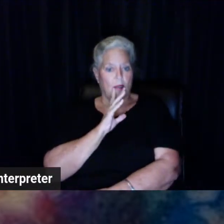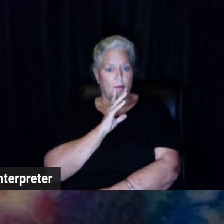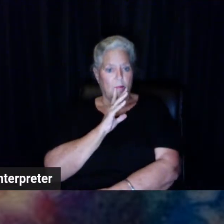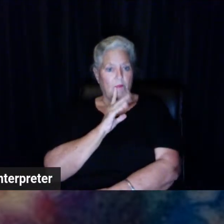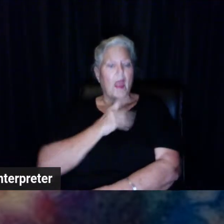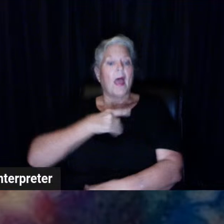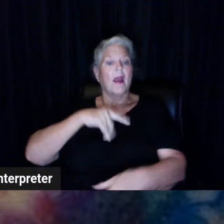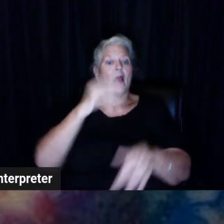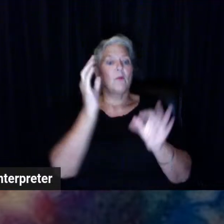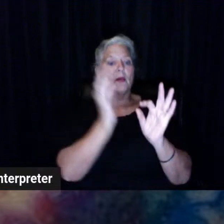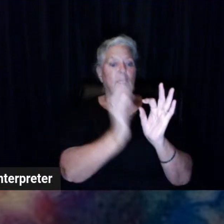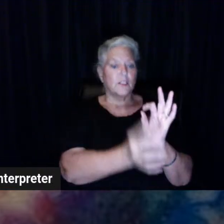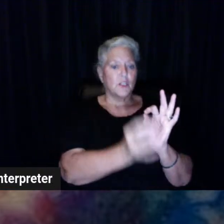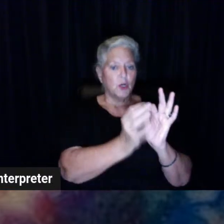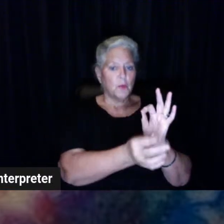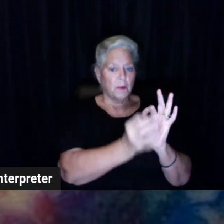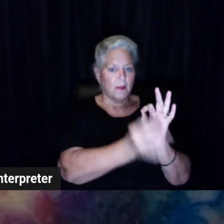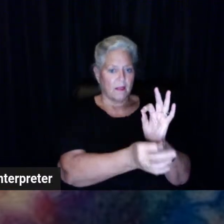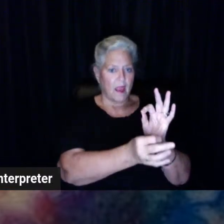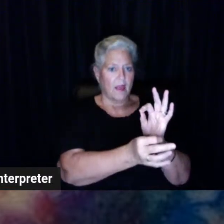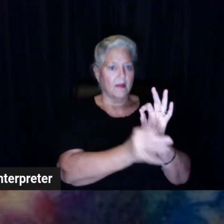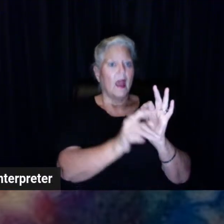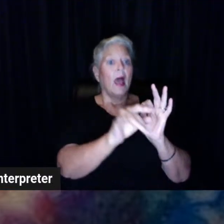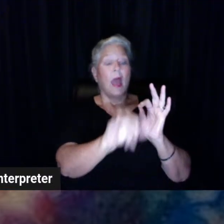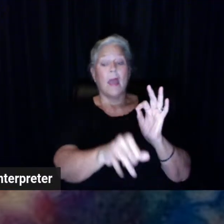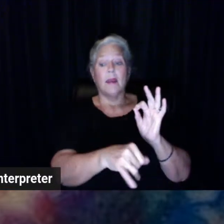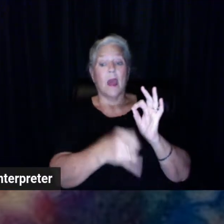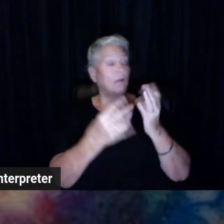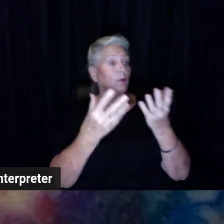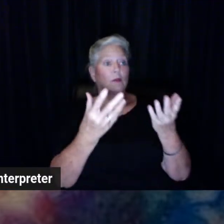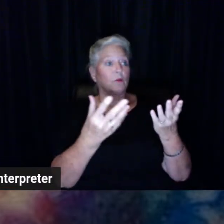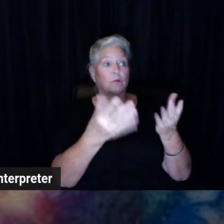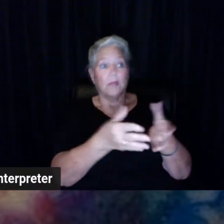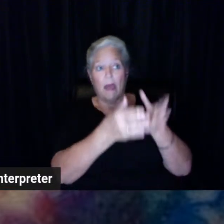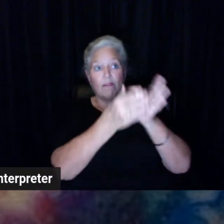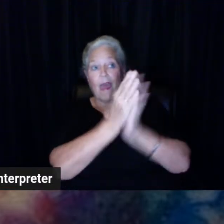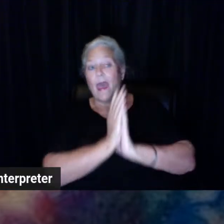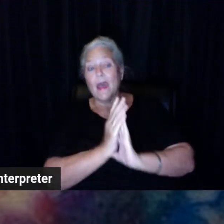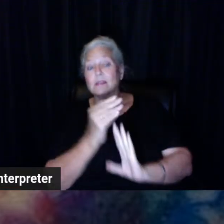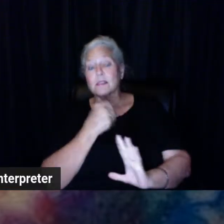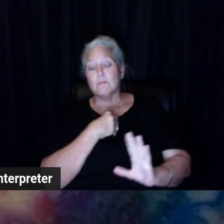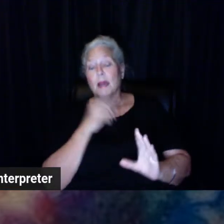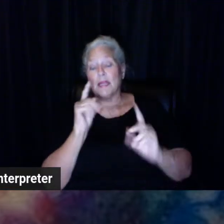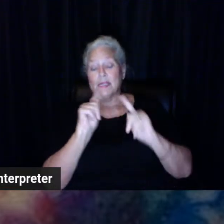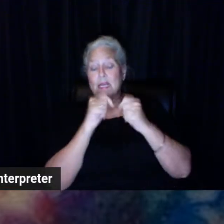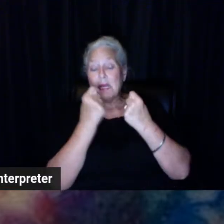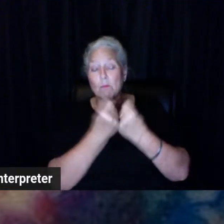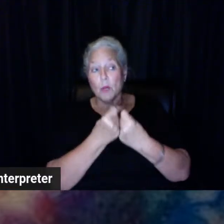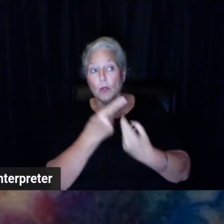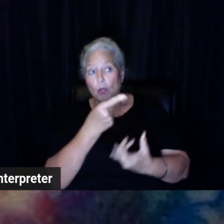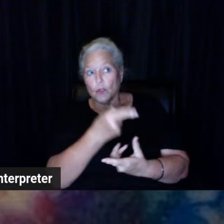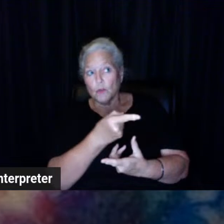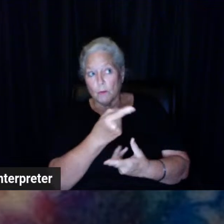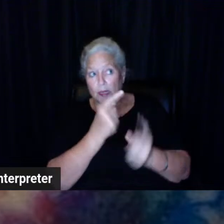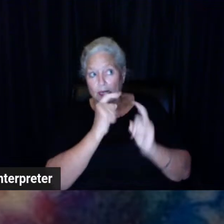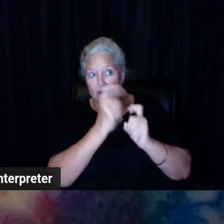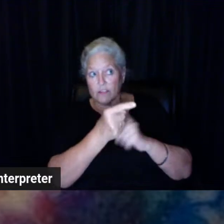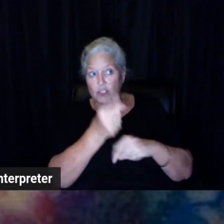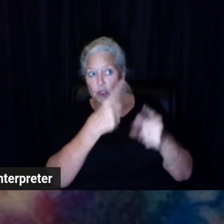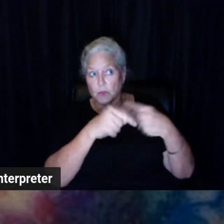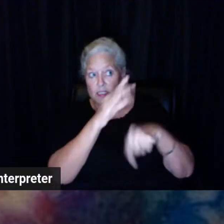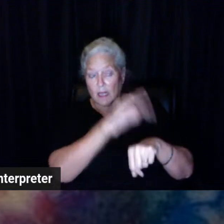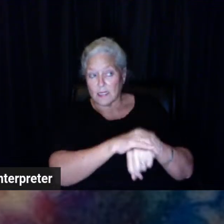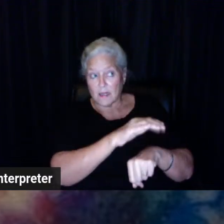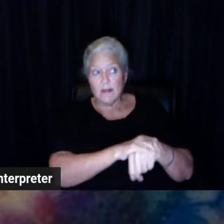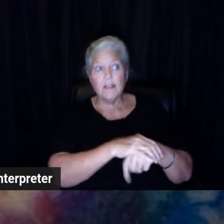spoken, and I will interpret that, and I will have asked my teamer, do you want me to give it